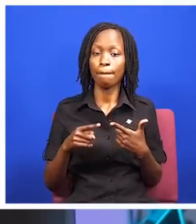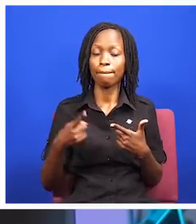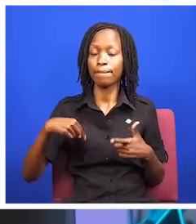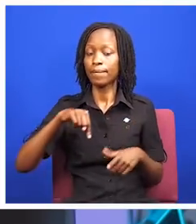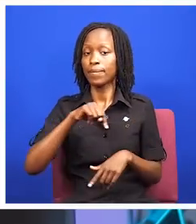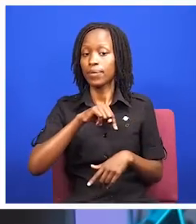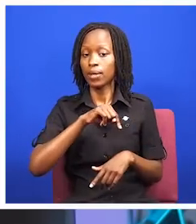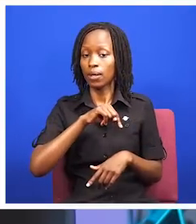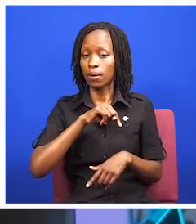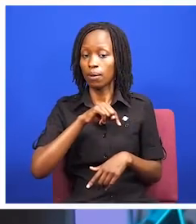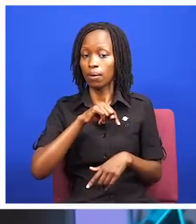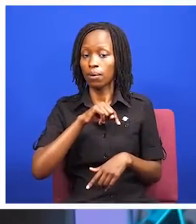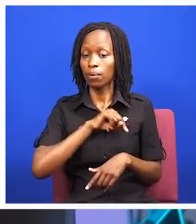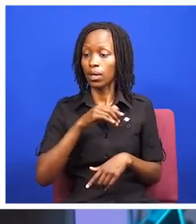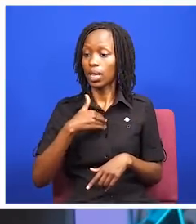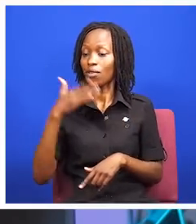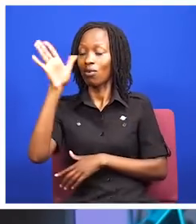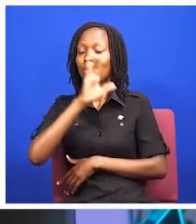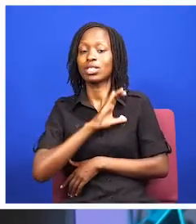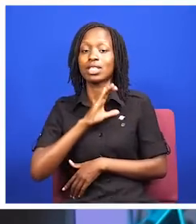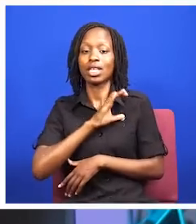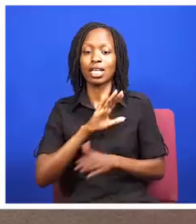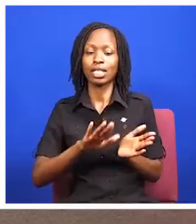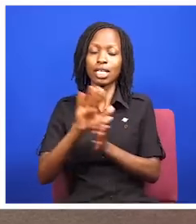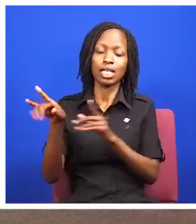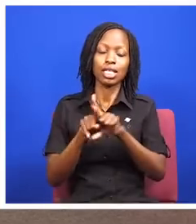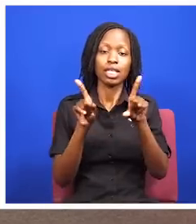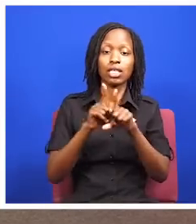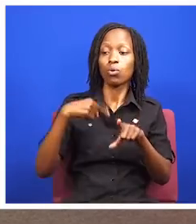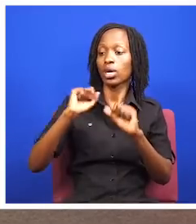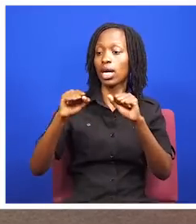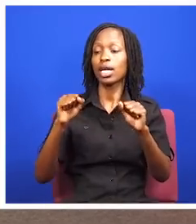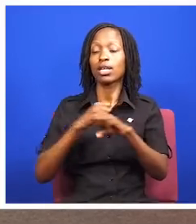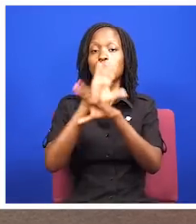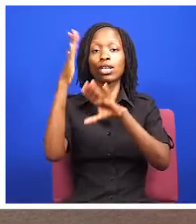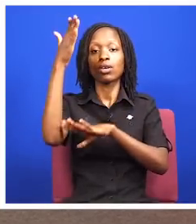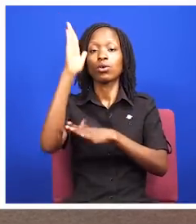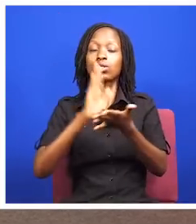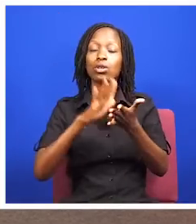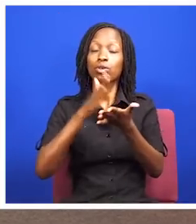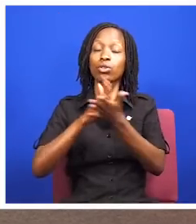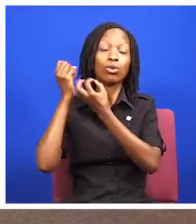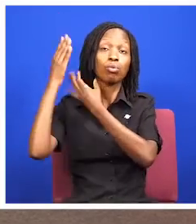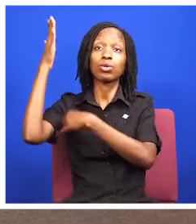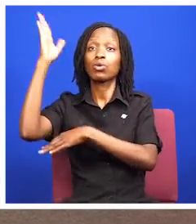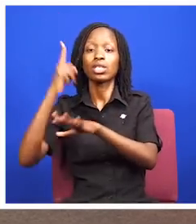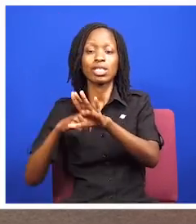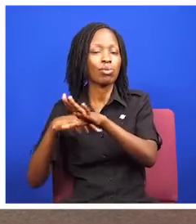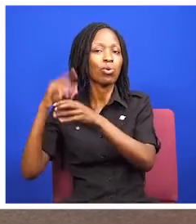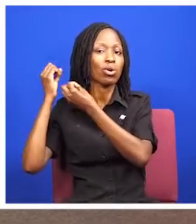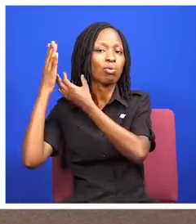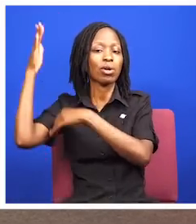Then we will reveal God's character and nature." We also radiate God's glory through our obedience to Him. When we